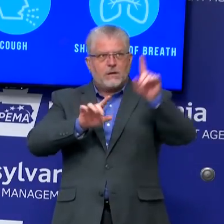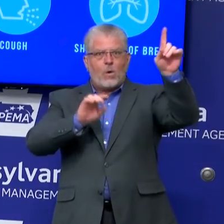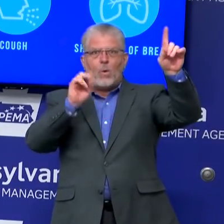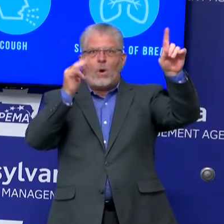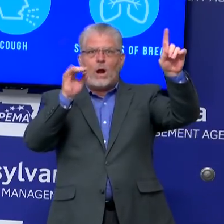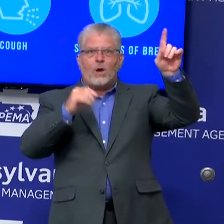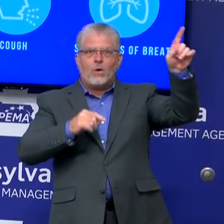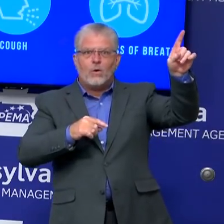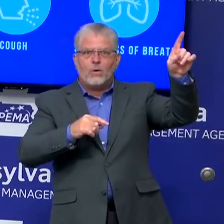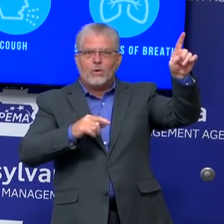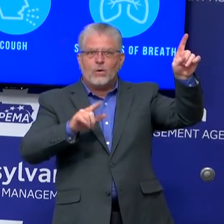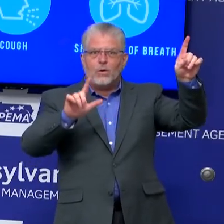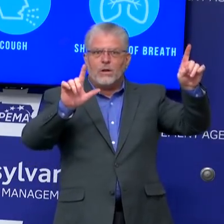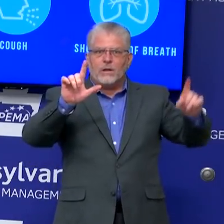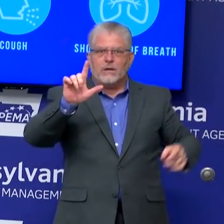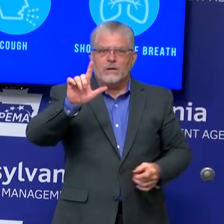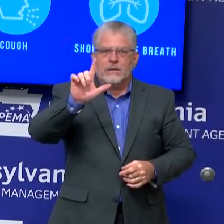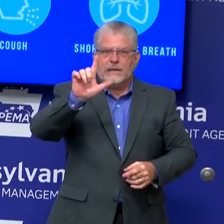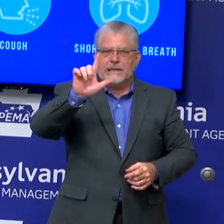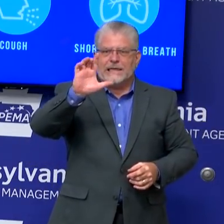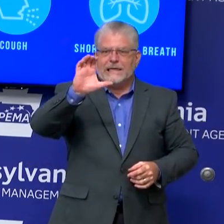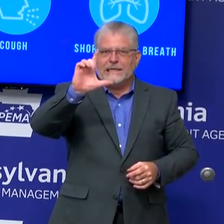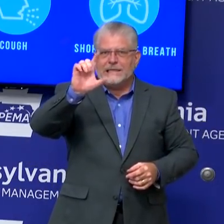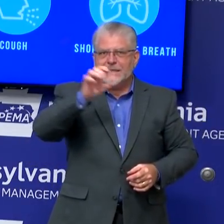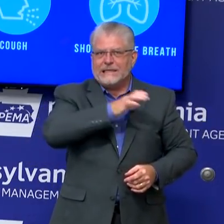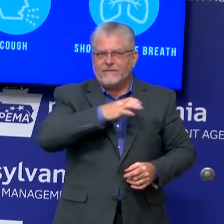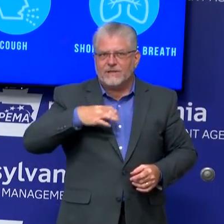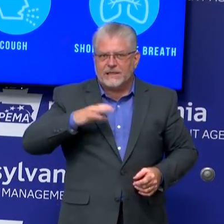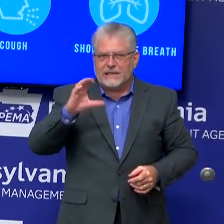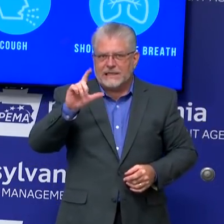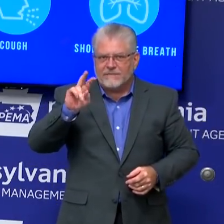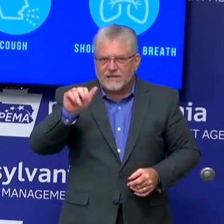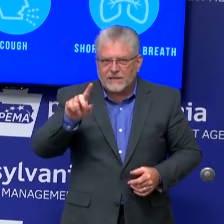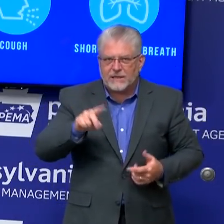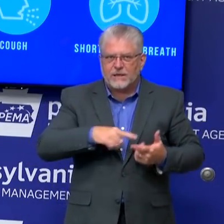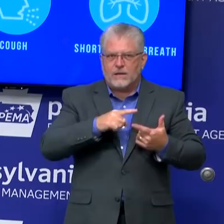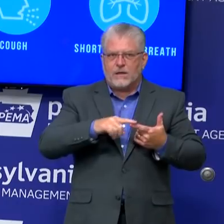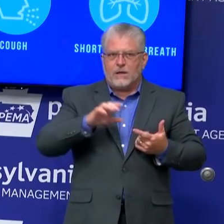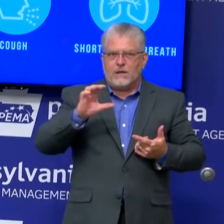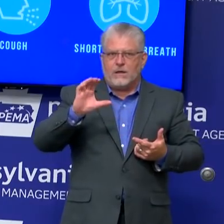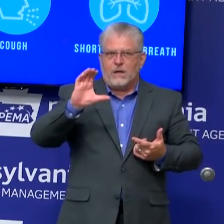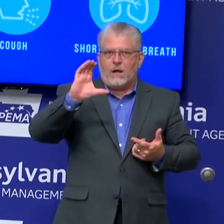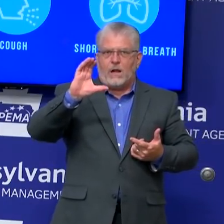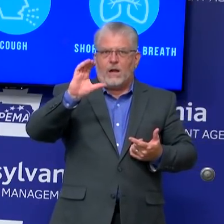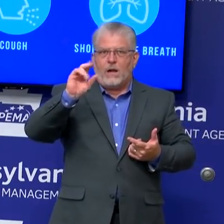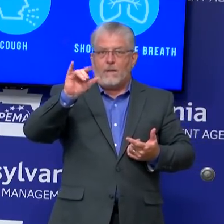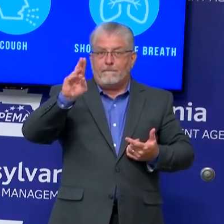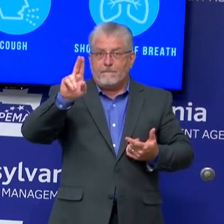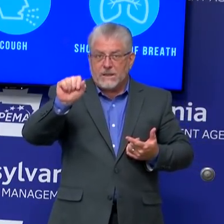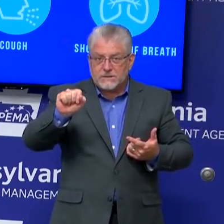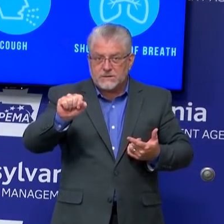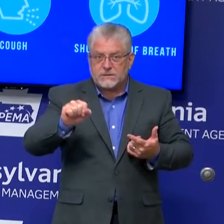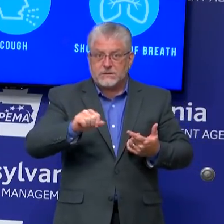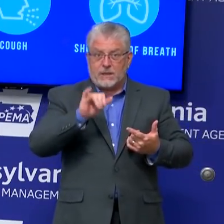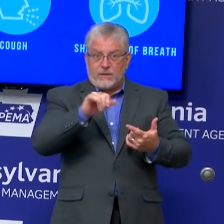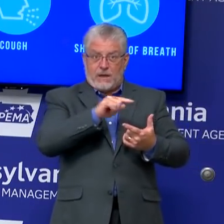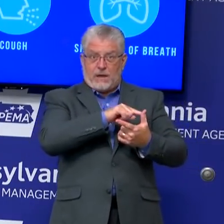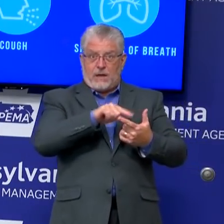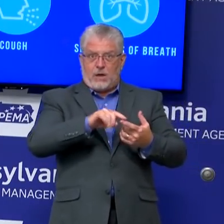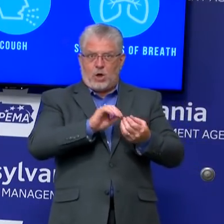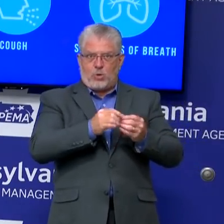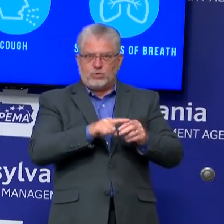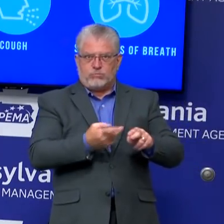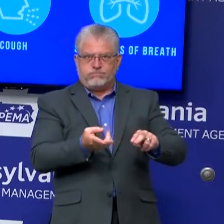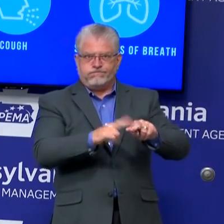Columbus, Ohio, with significant resurgence that continues to climb. They have widespread community transmission, which is washing